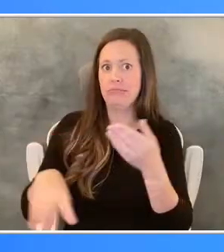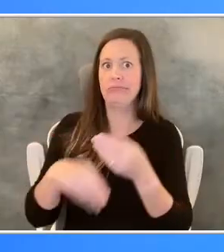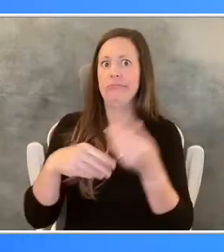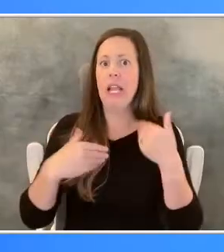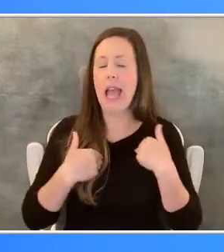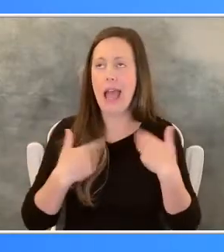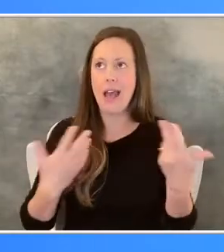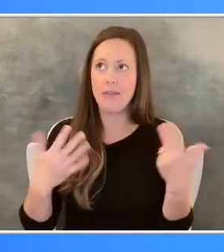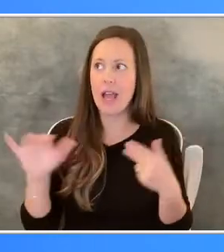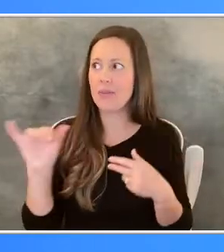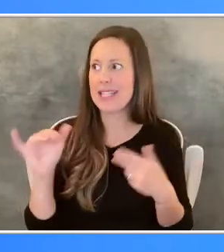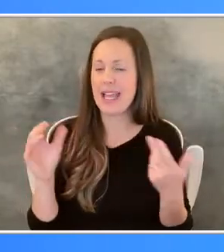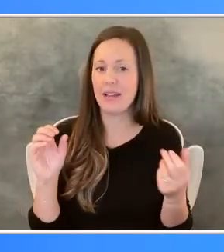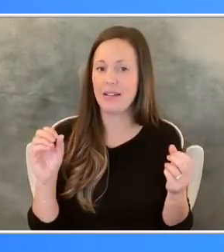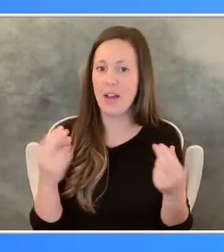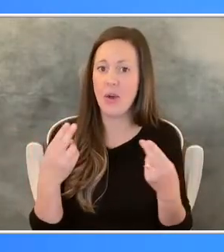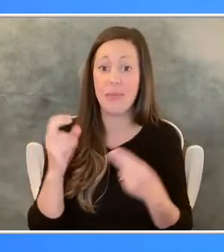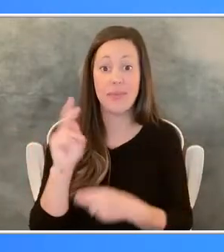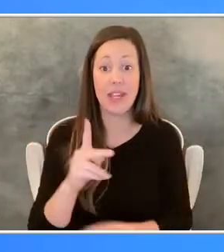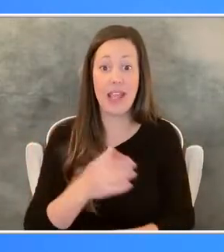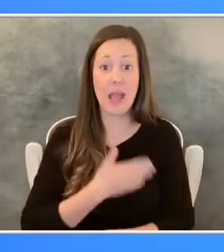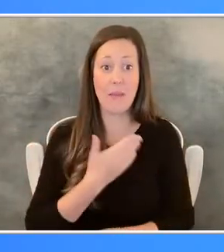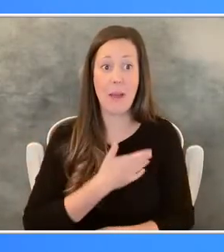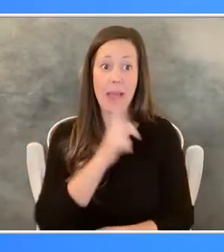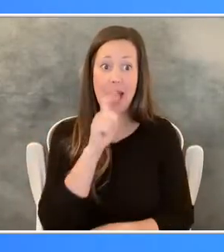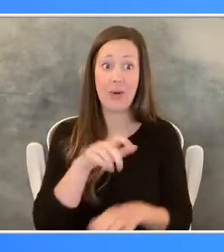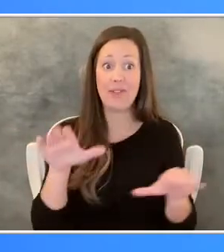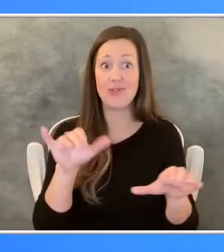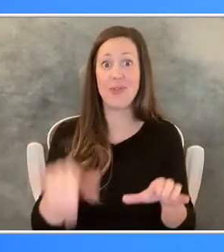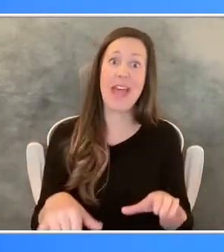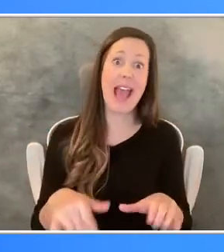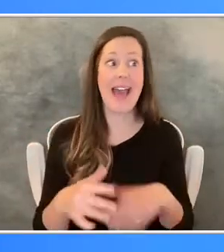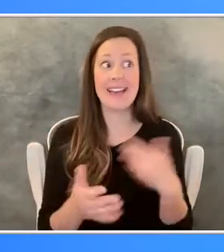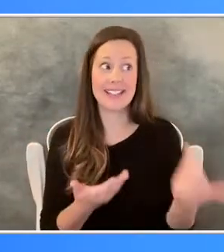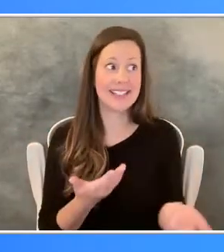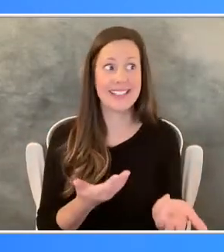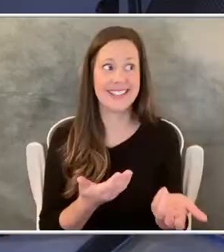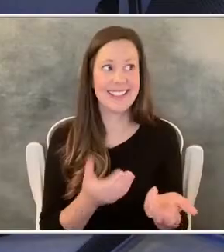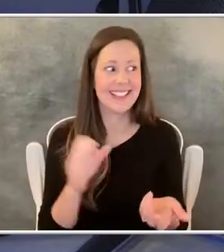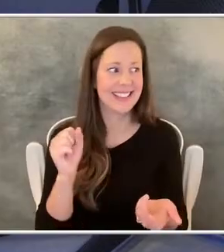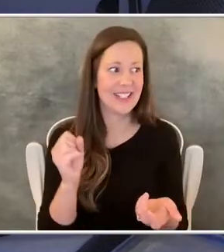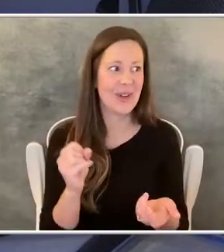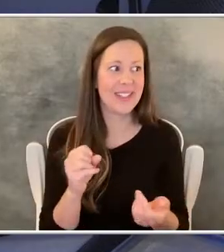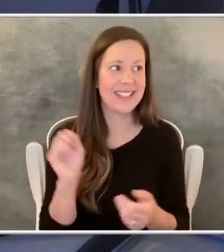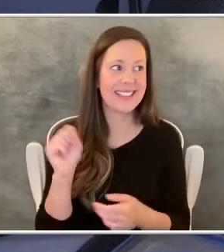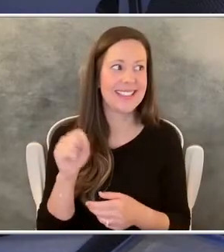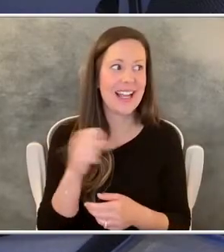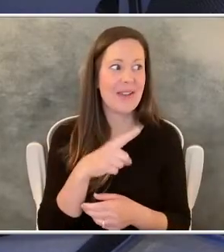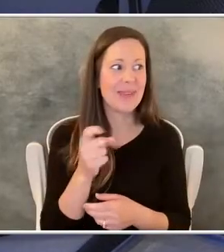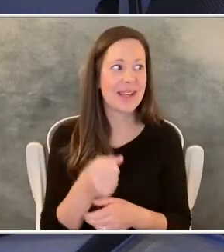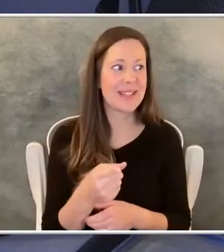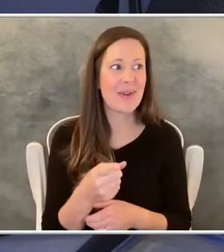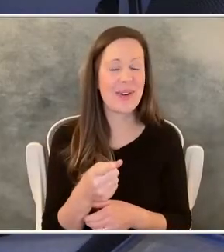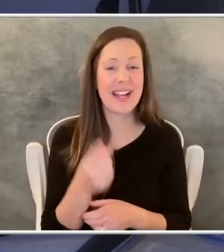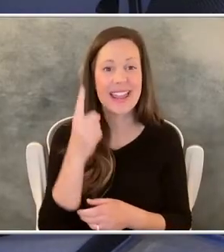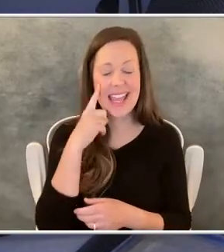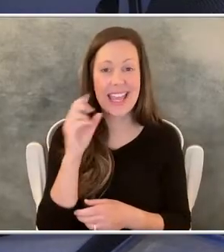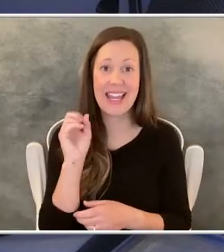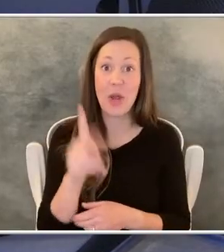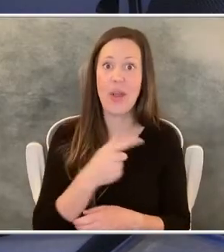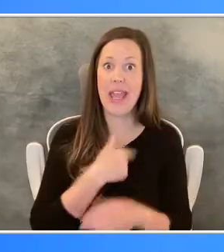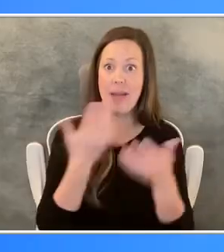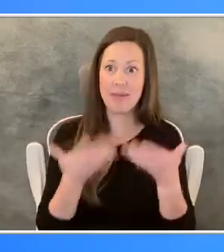like, I'm glad I don't have to do that. So, because you're just thinking, I'm going to be done with this